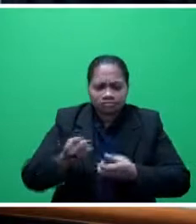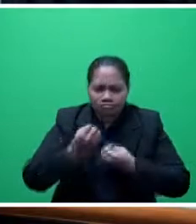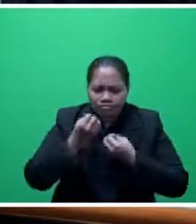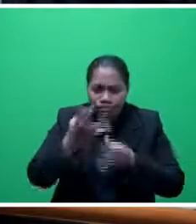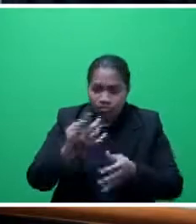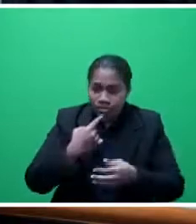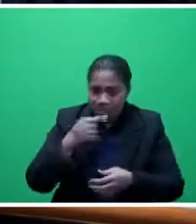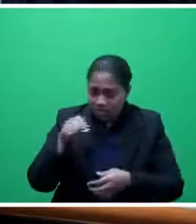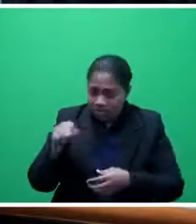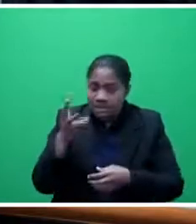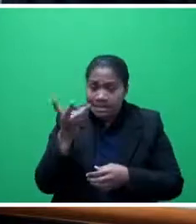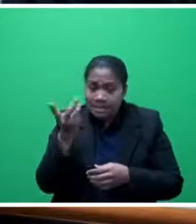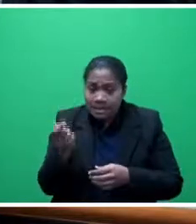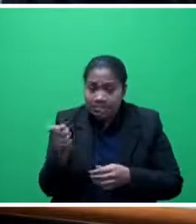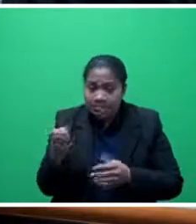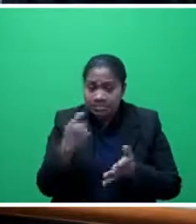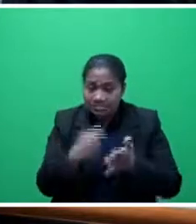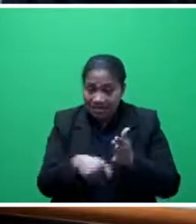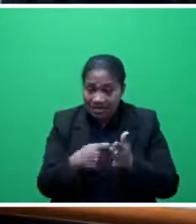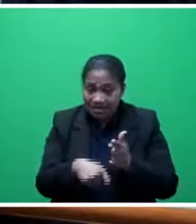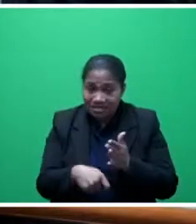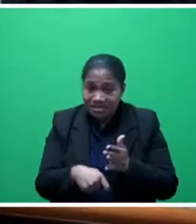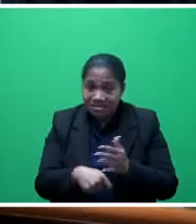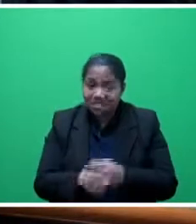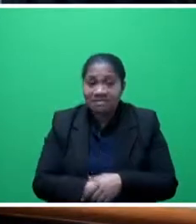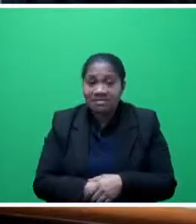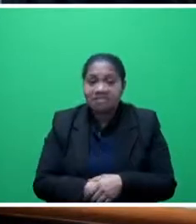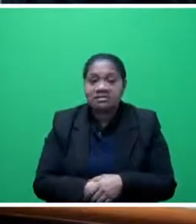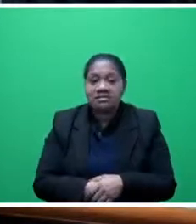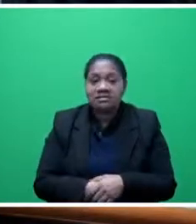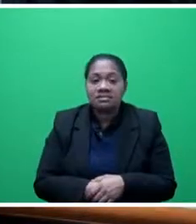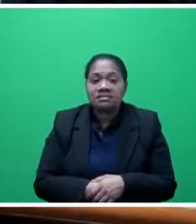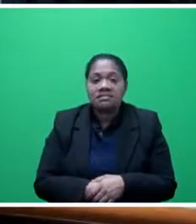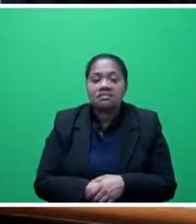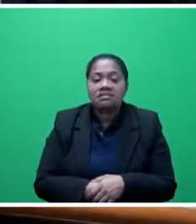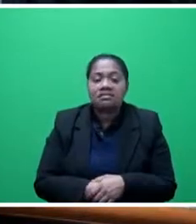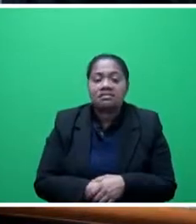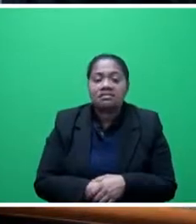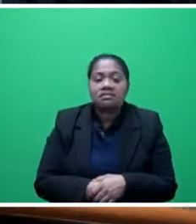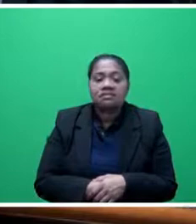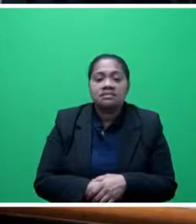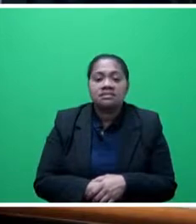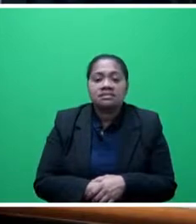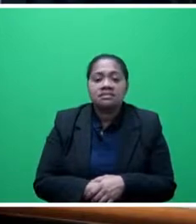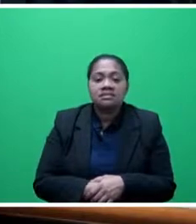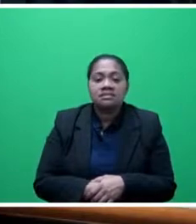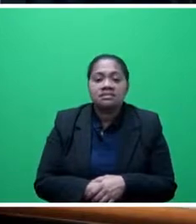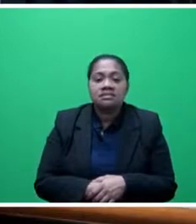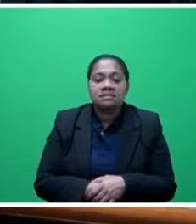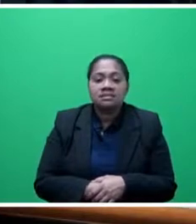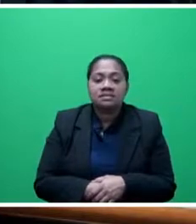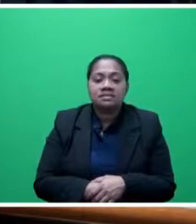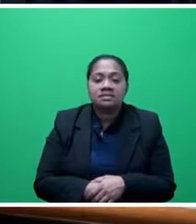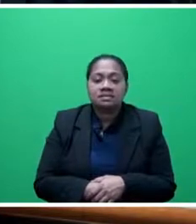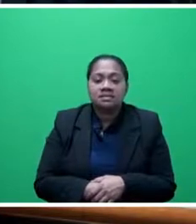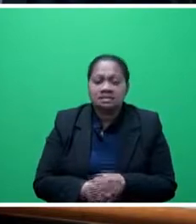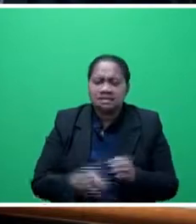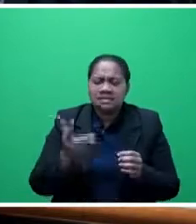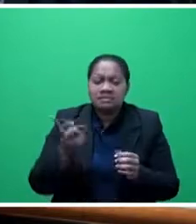these taxes, imposed, were having adverse impact on the